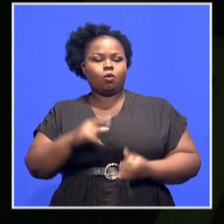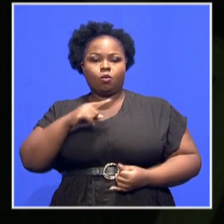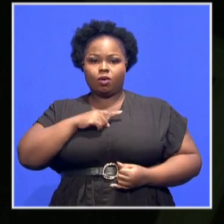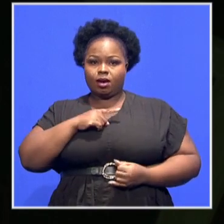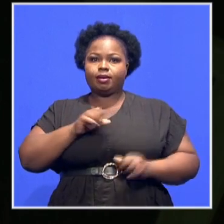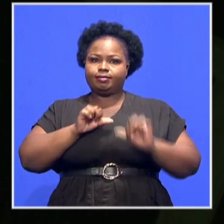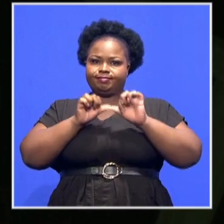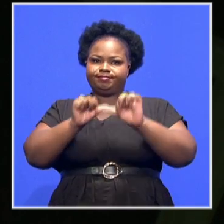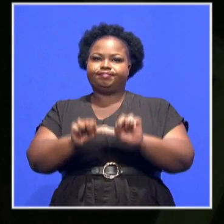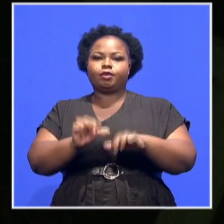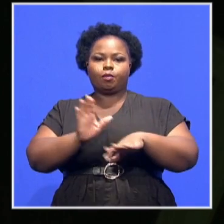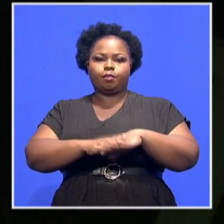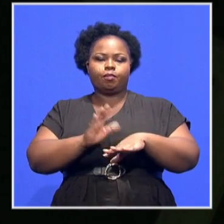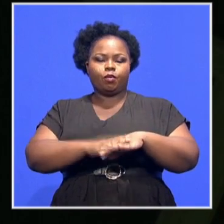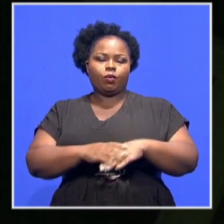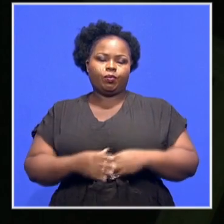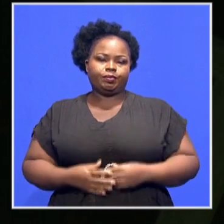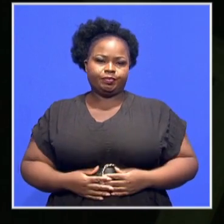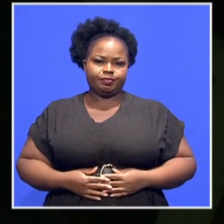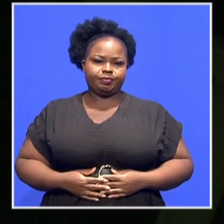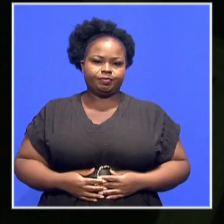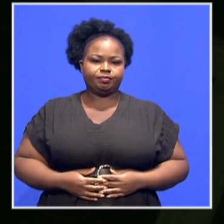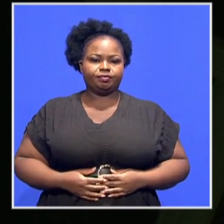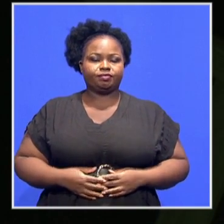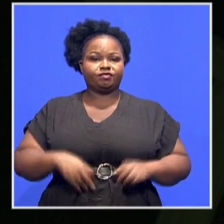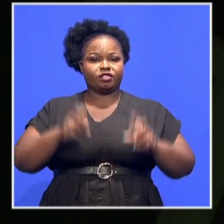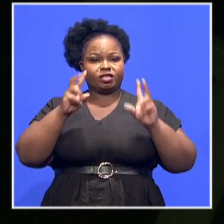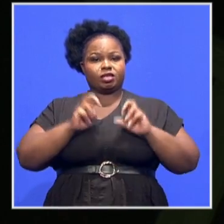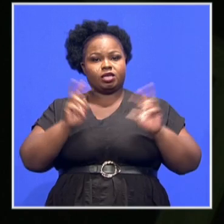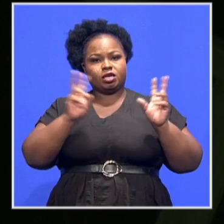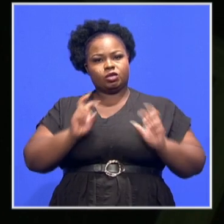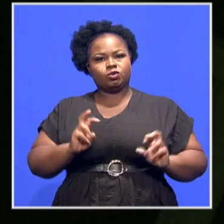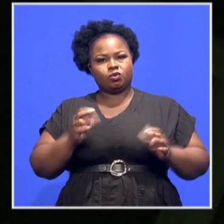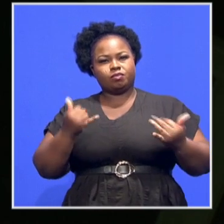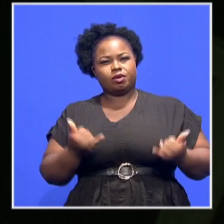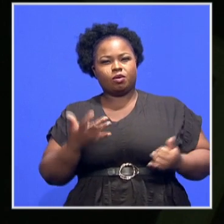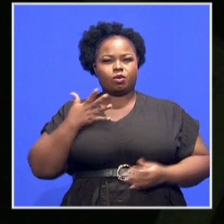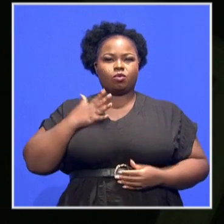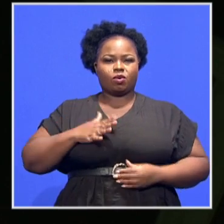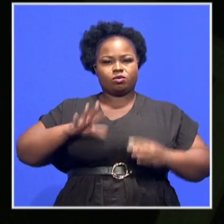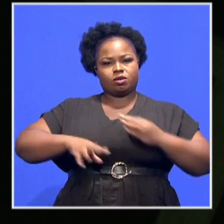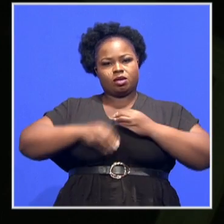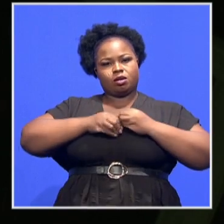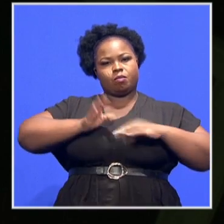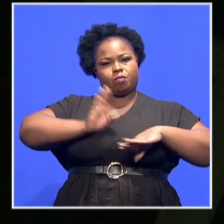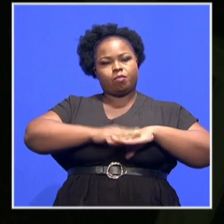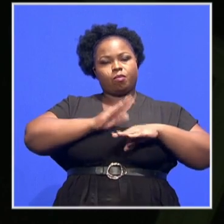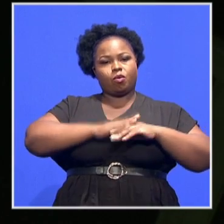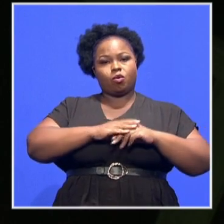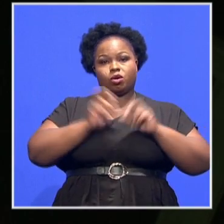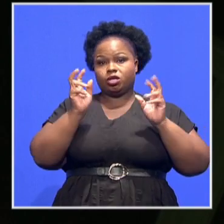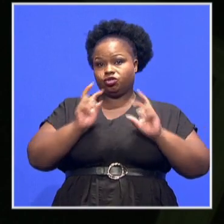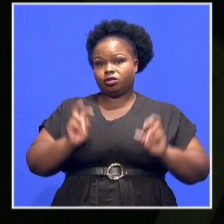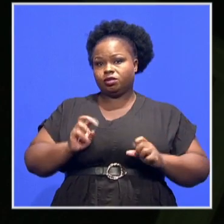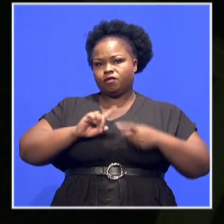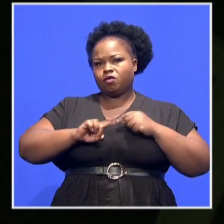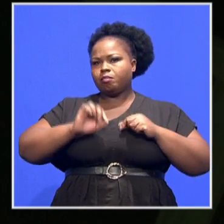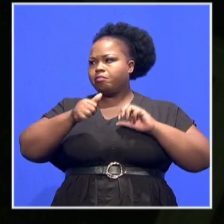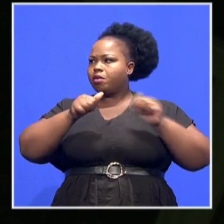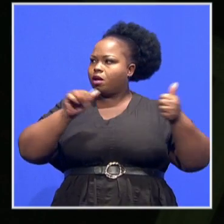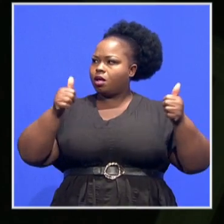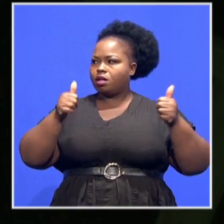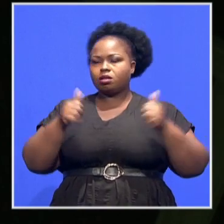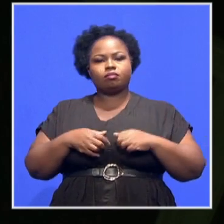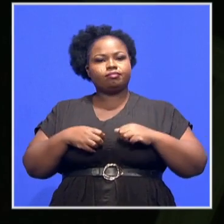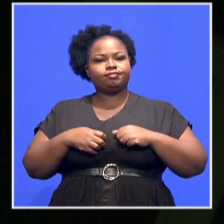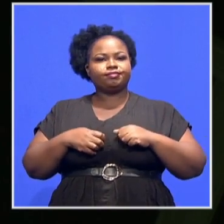industry. Eskom is looking to purchase surplus power from companies with available